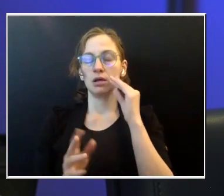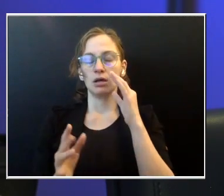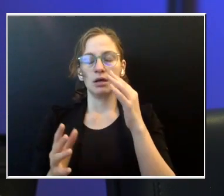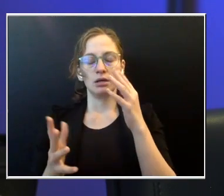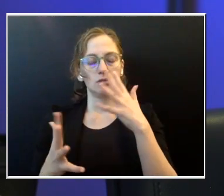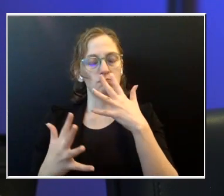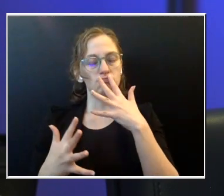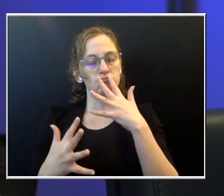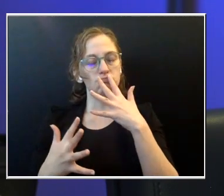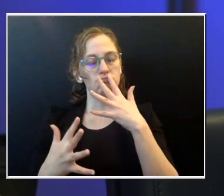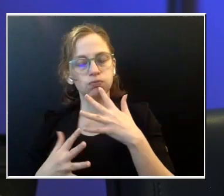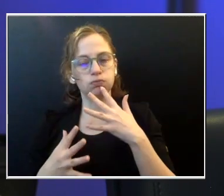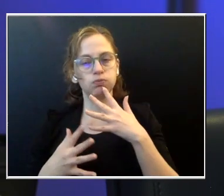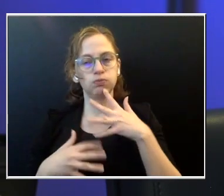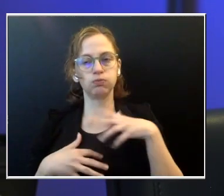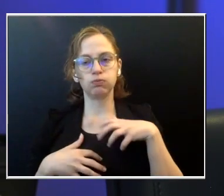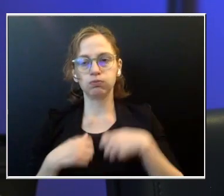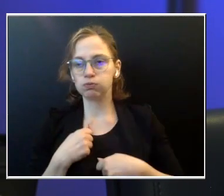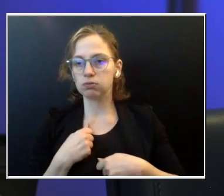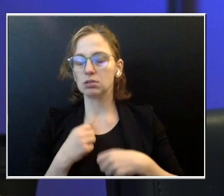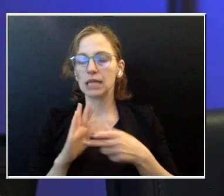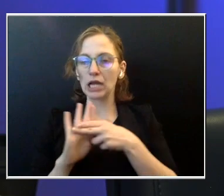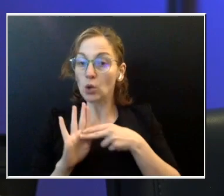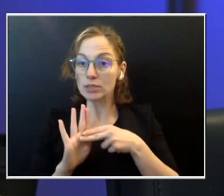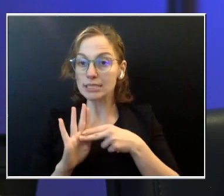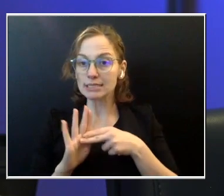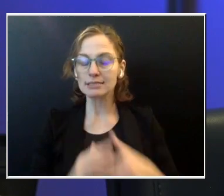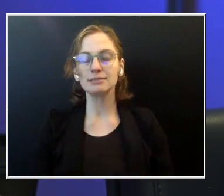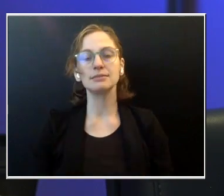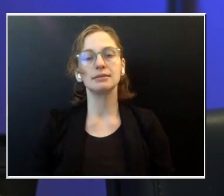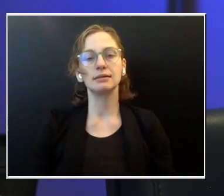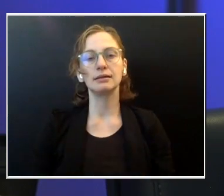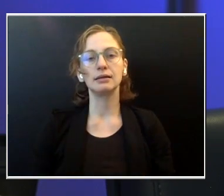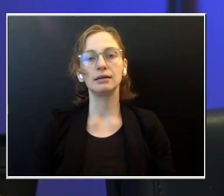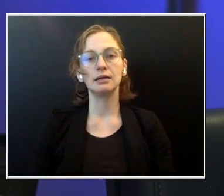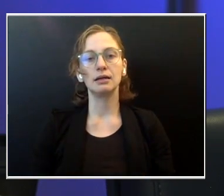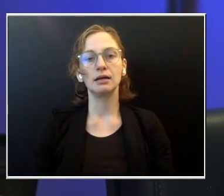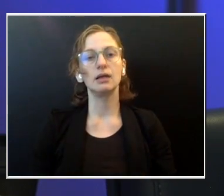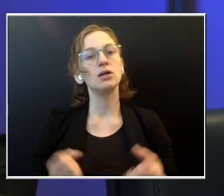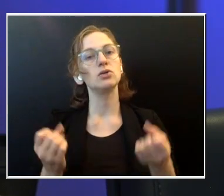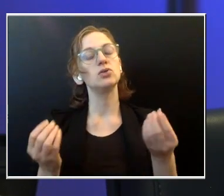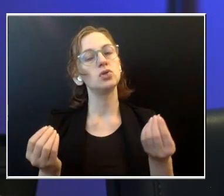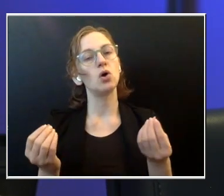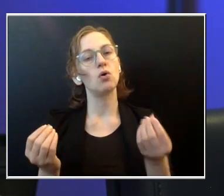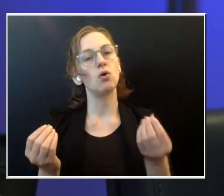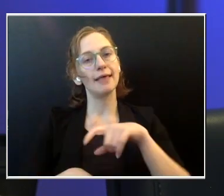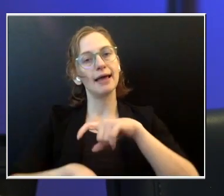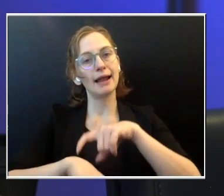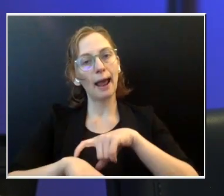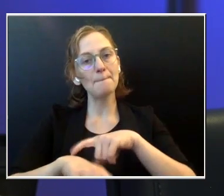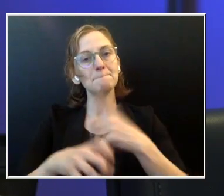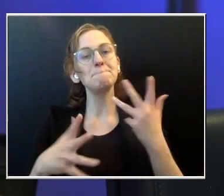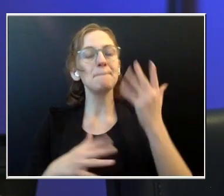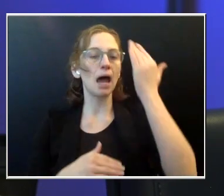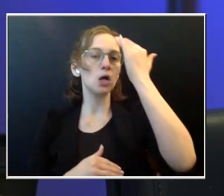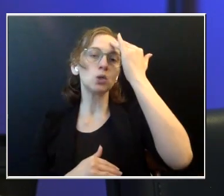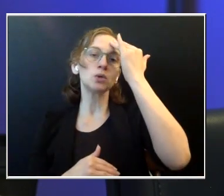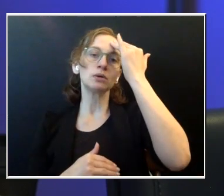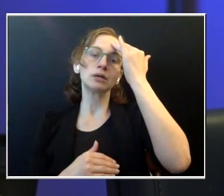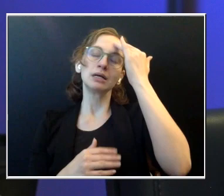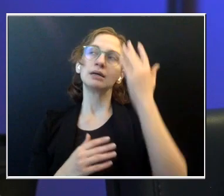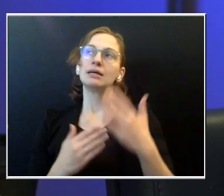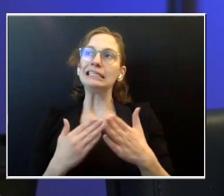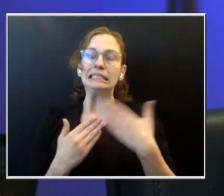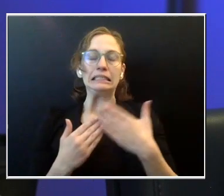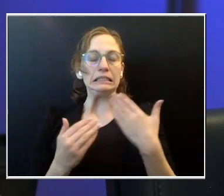I know and knew then that it was really easy with the intensity of the